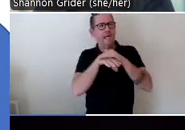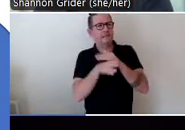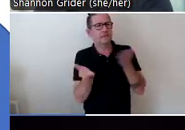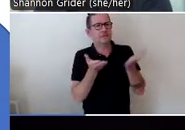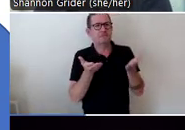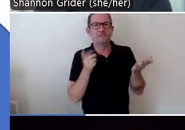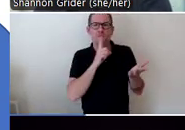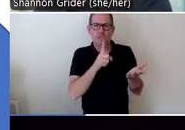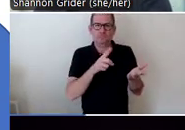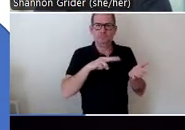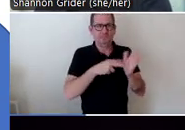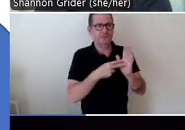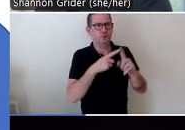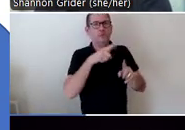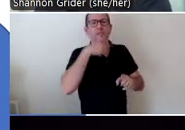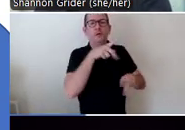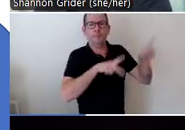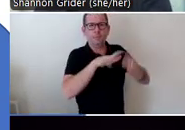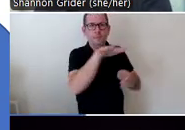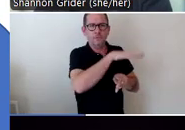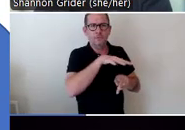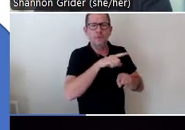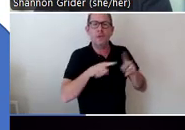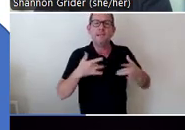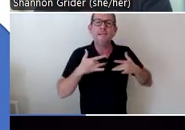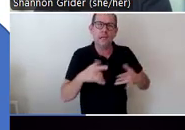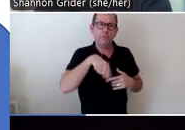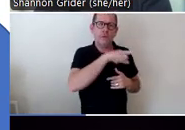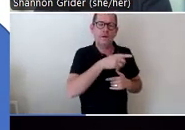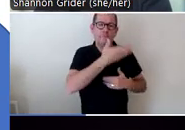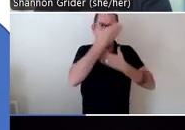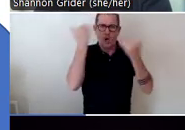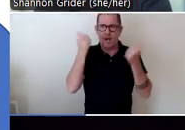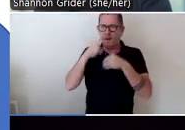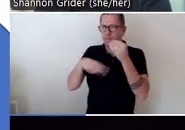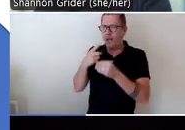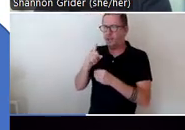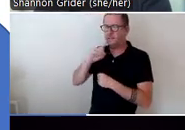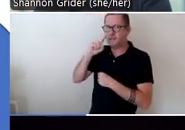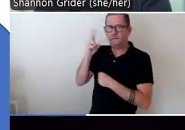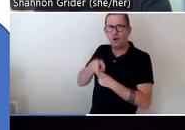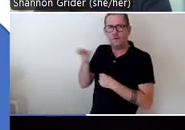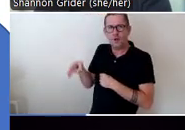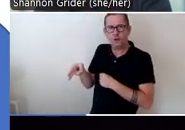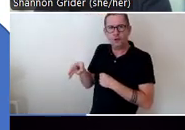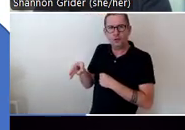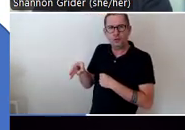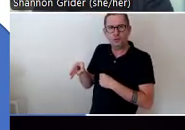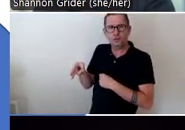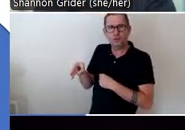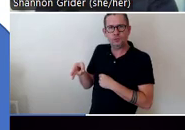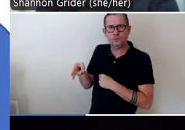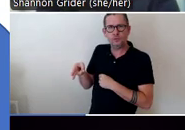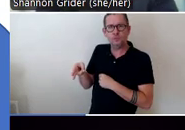Those are usually the type of access that individuals think of when they're talking about making sure that there's access